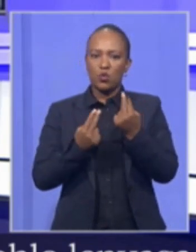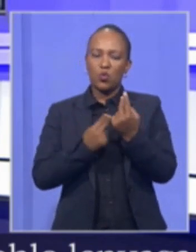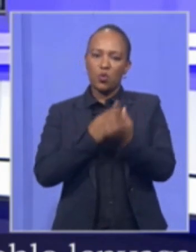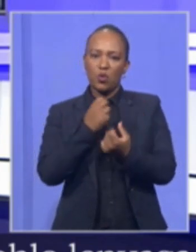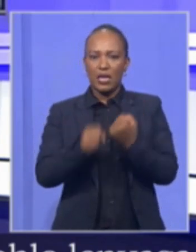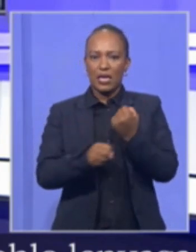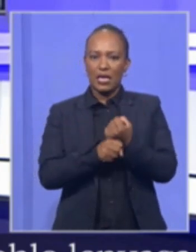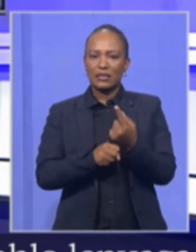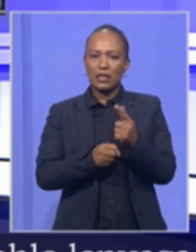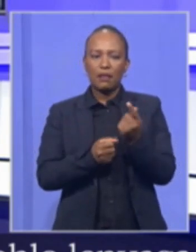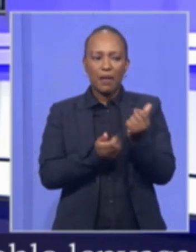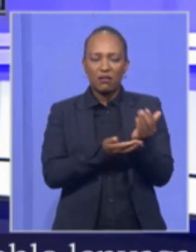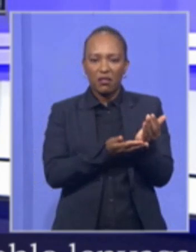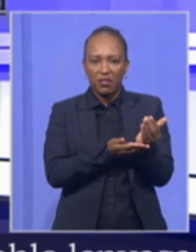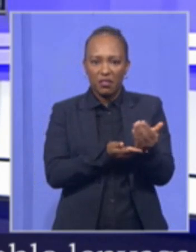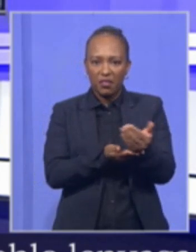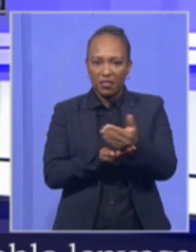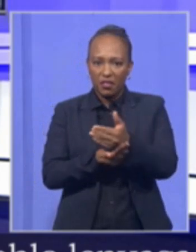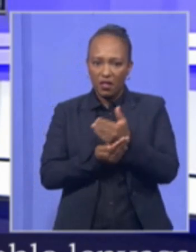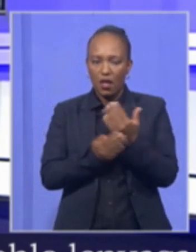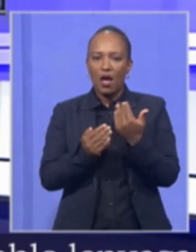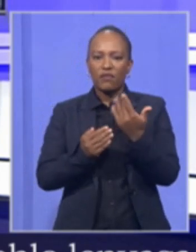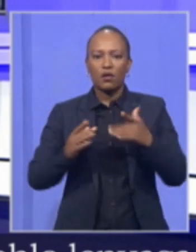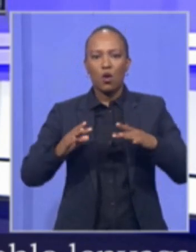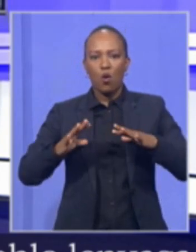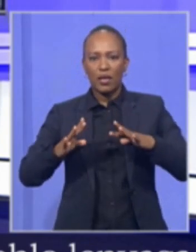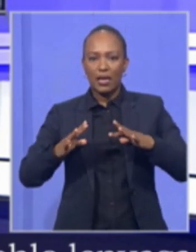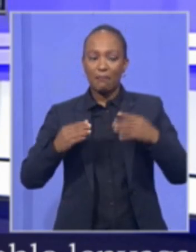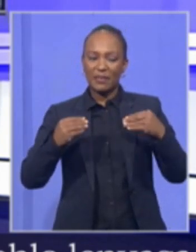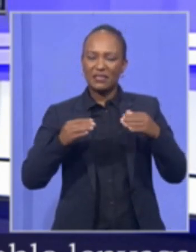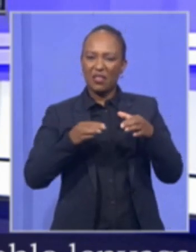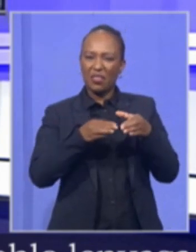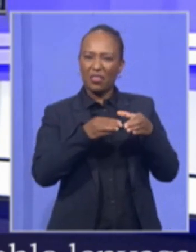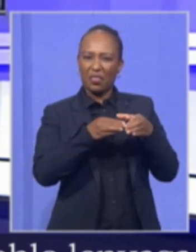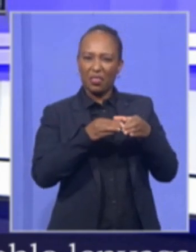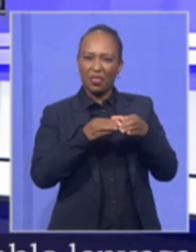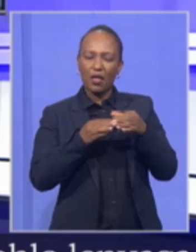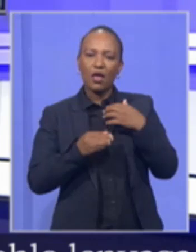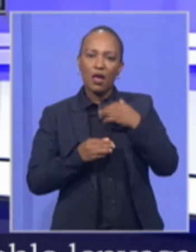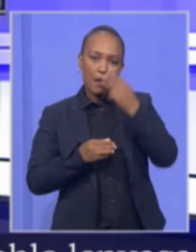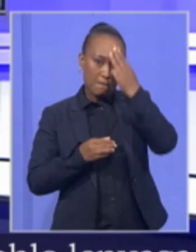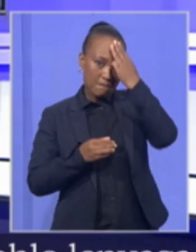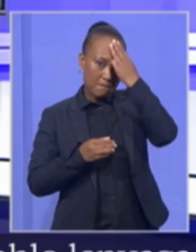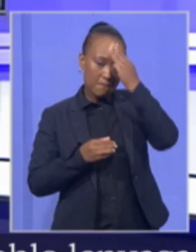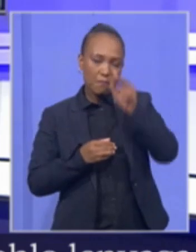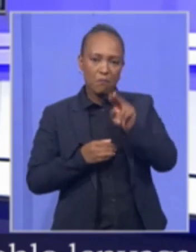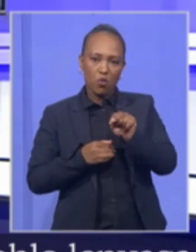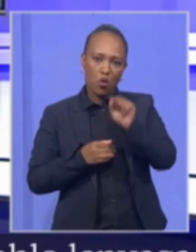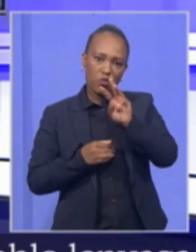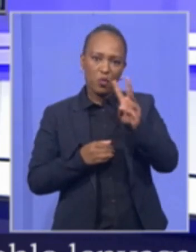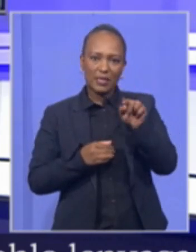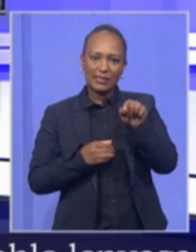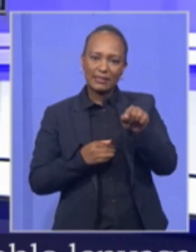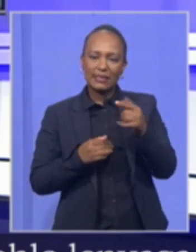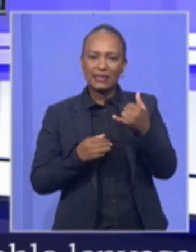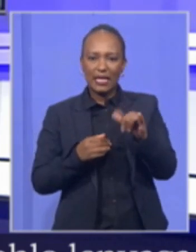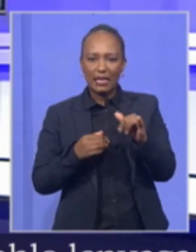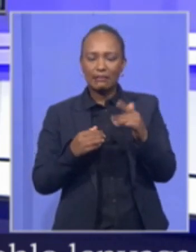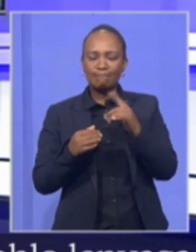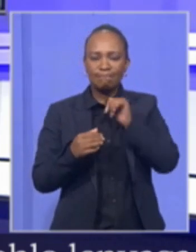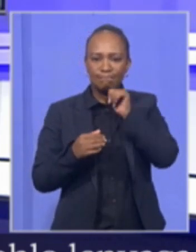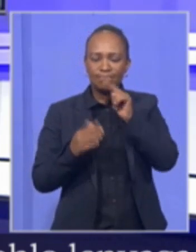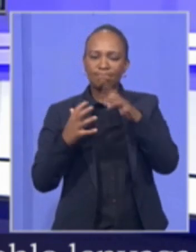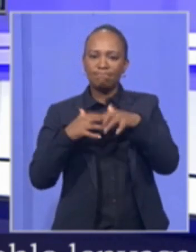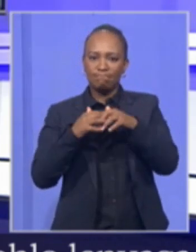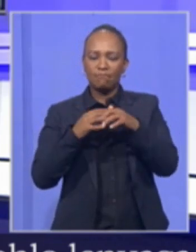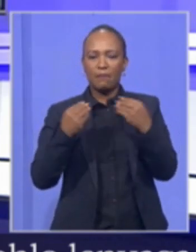sa kokotlela go tšwa go sehla sa maikhutšo. Dikgwebo tše nnyane ka Mahikeng ka North West di re di sa palelwa ke go ikagaliswa ka ge bareki